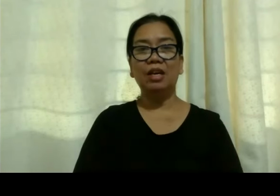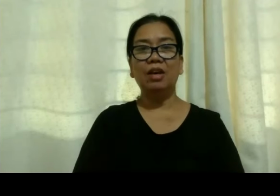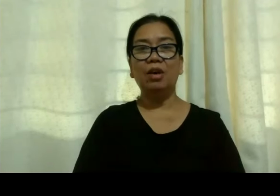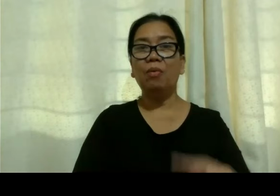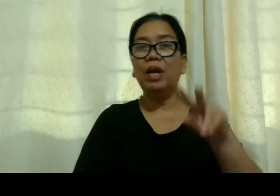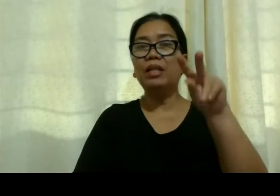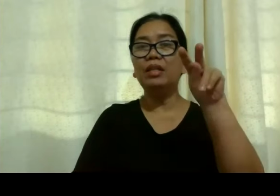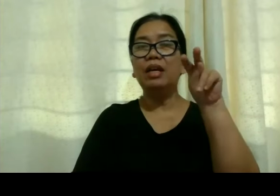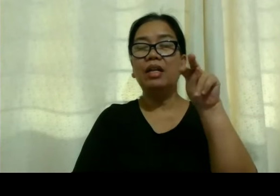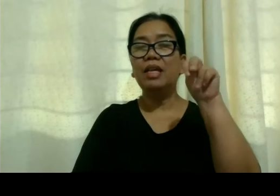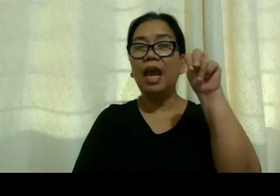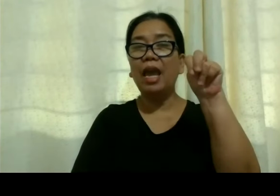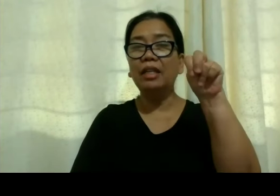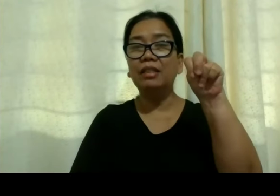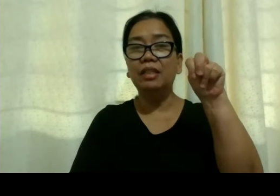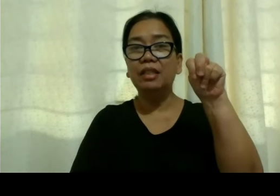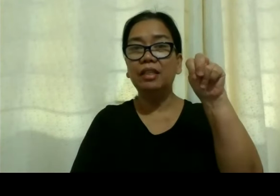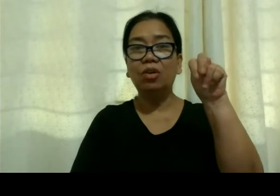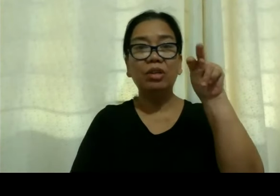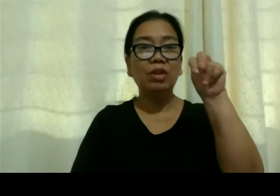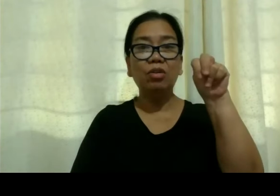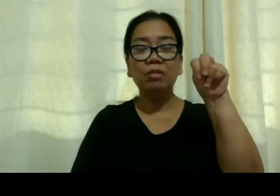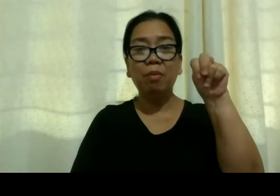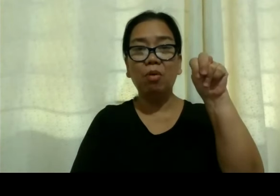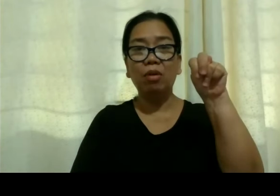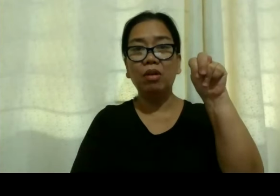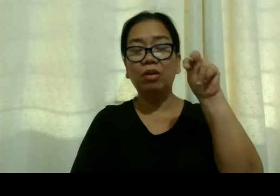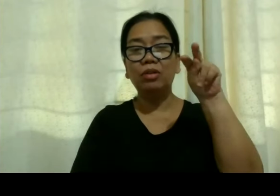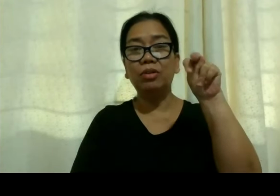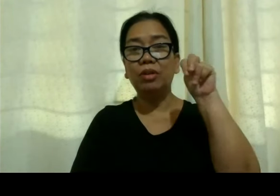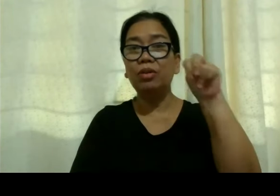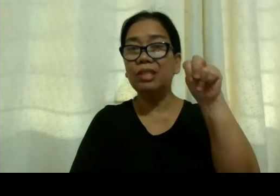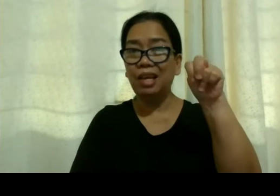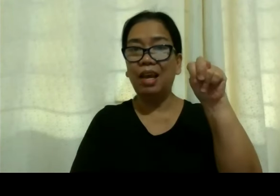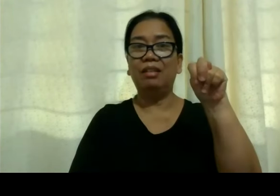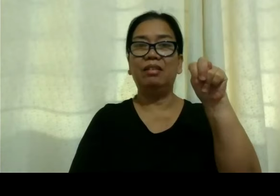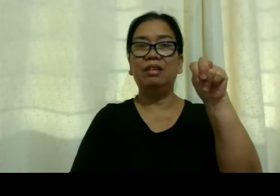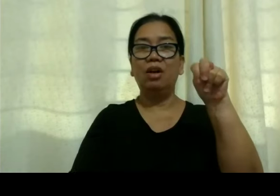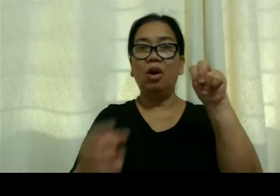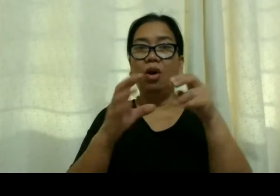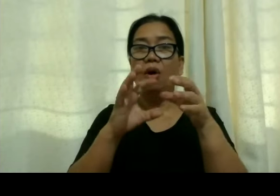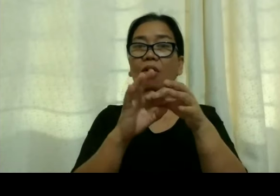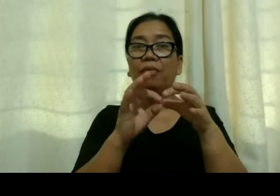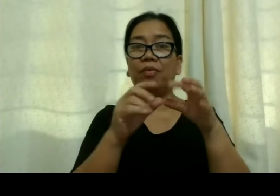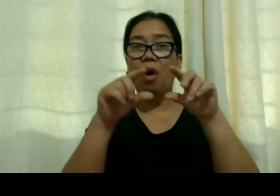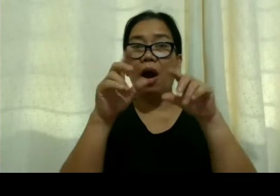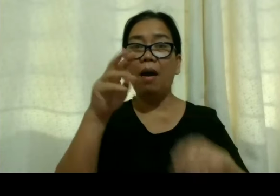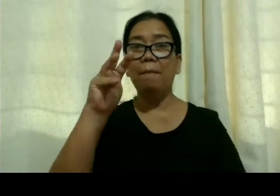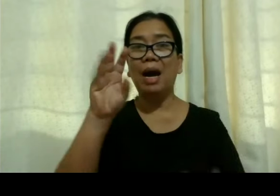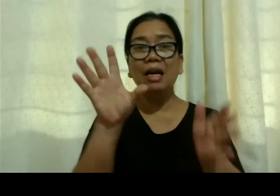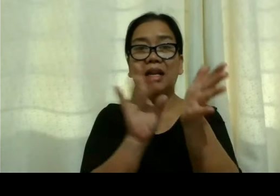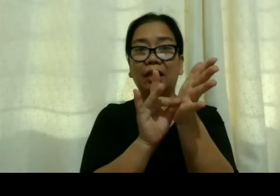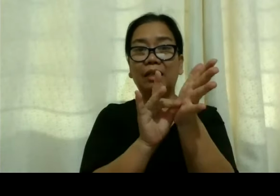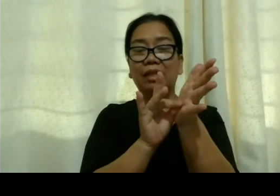See, when the end or the North Pole or the North end of